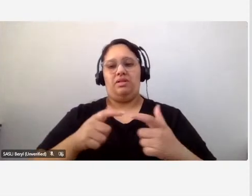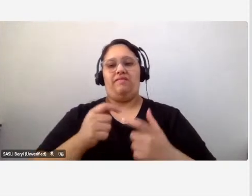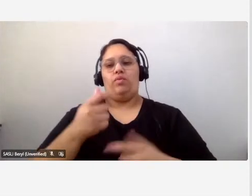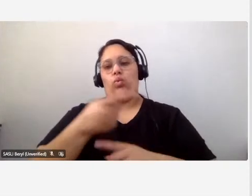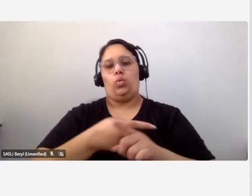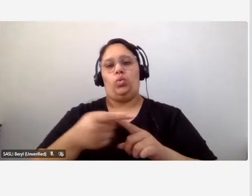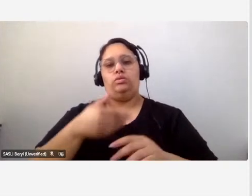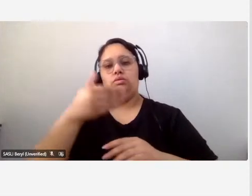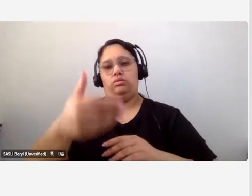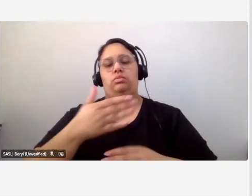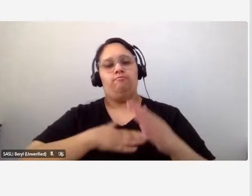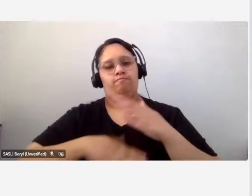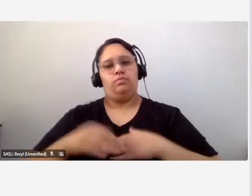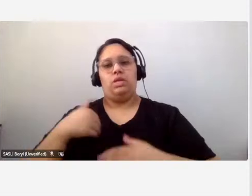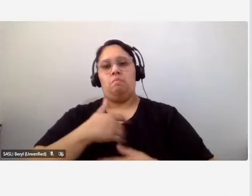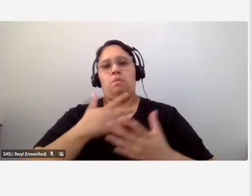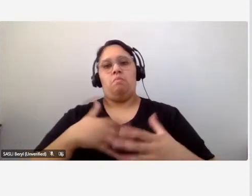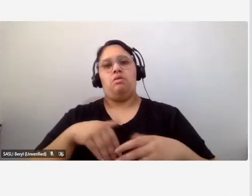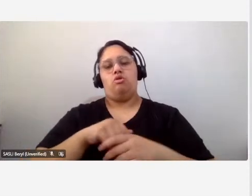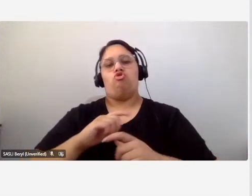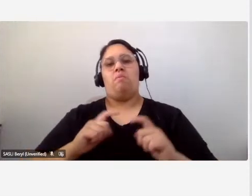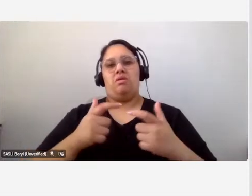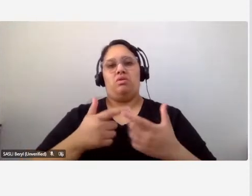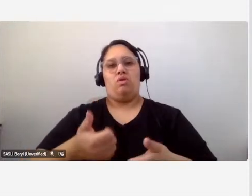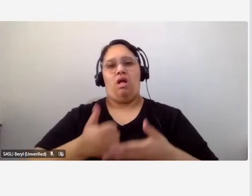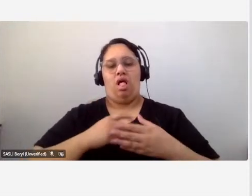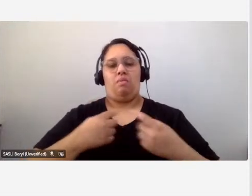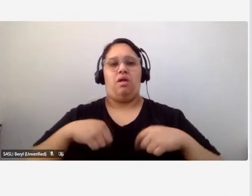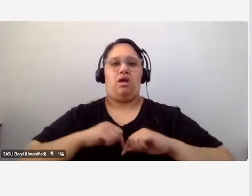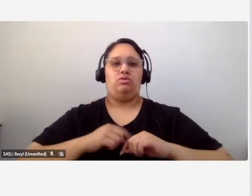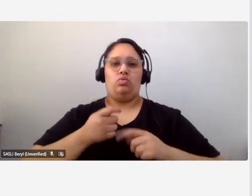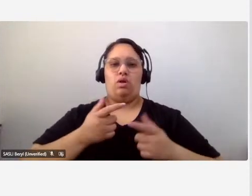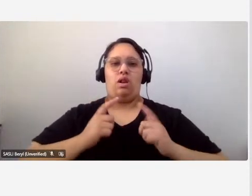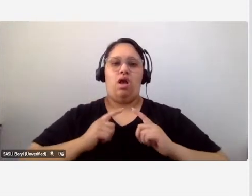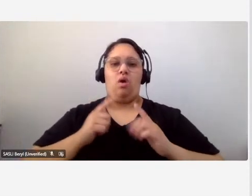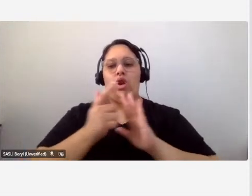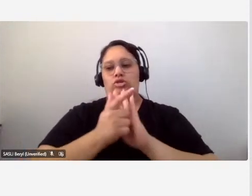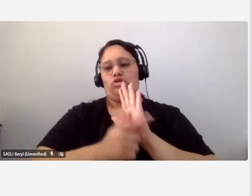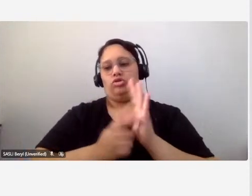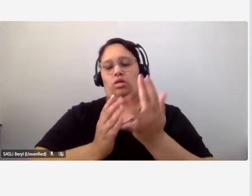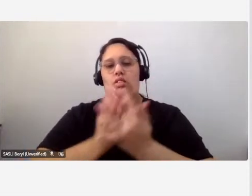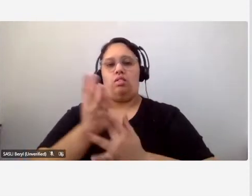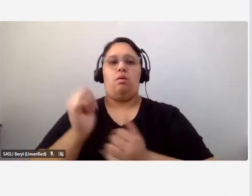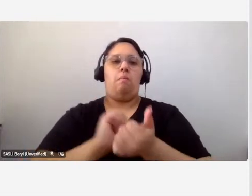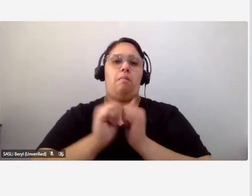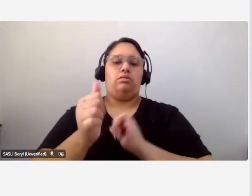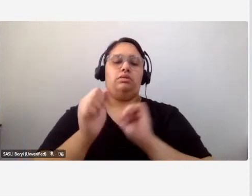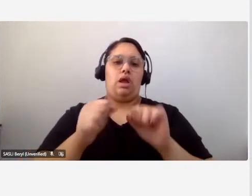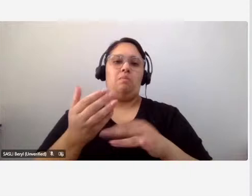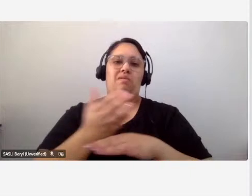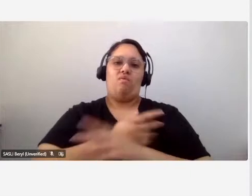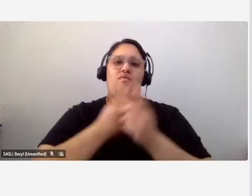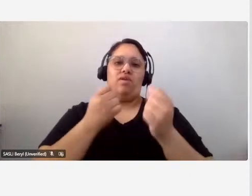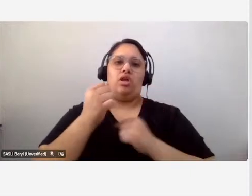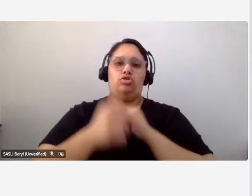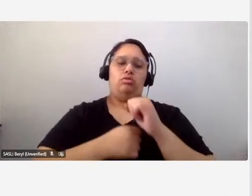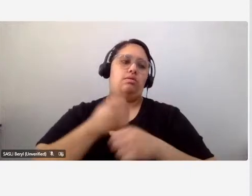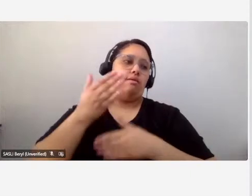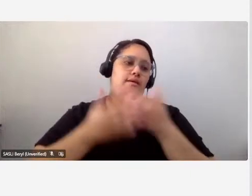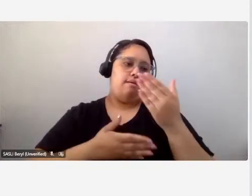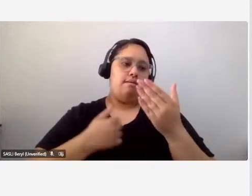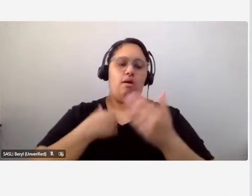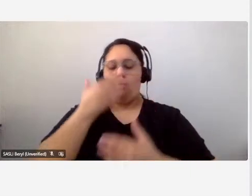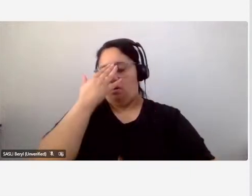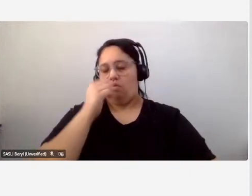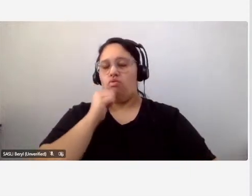urge the indulgence of members of the Standing Committee to help us in getting this legislation through before the financial year end. I know it's